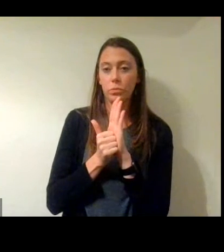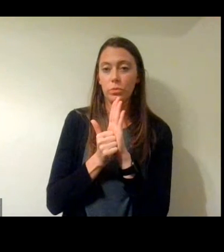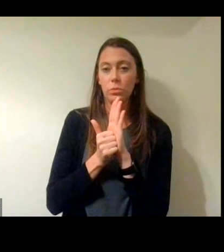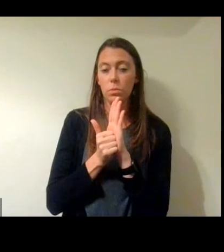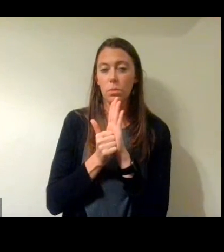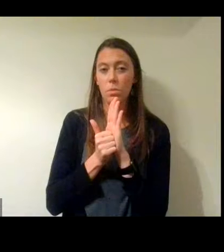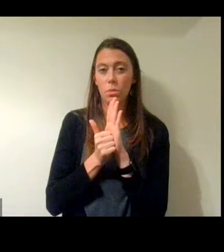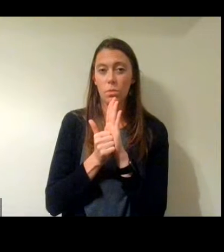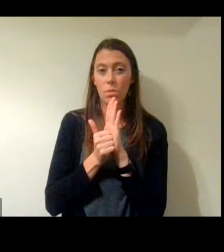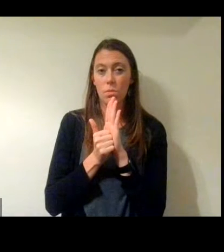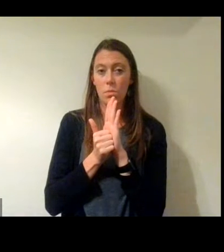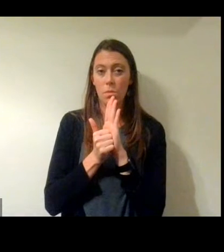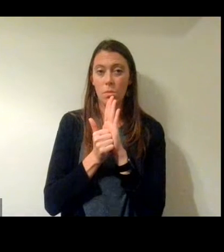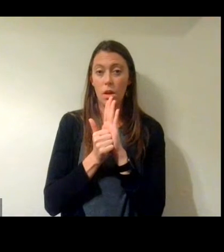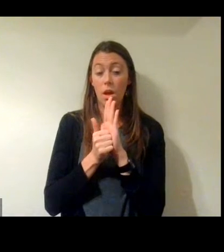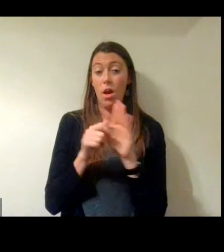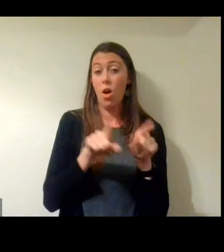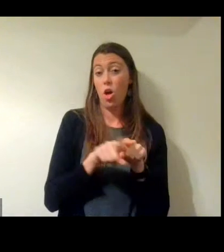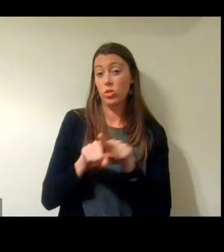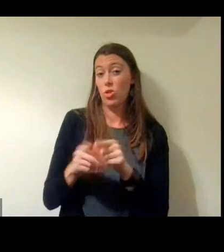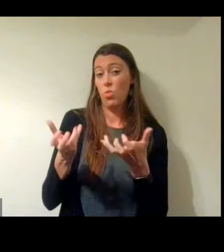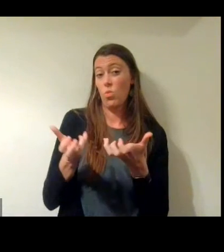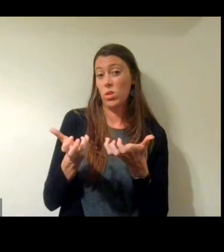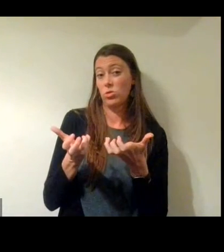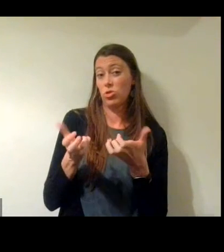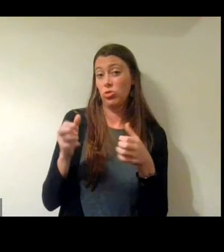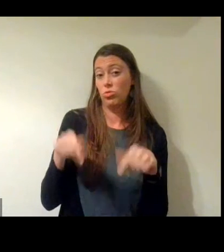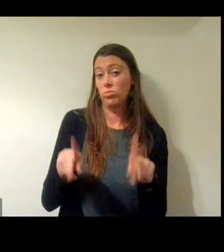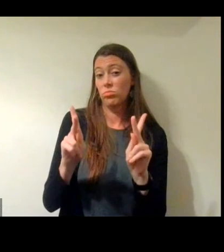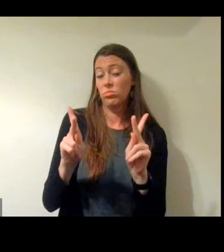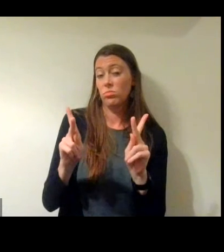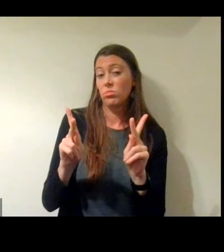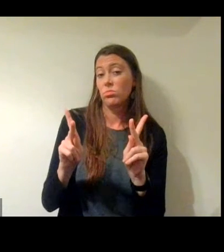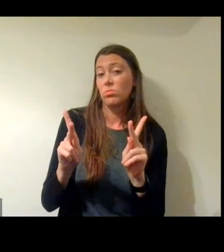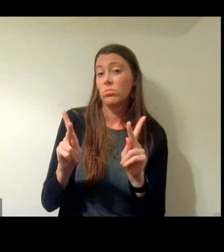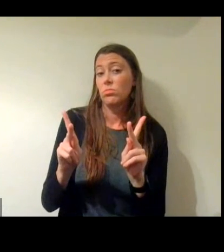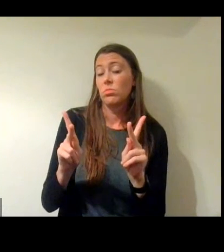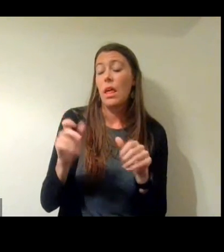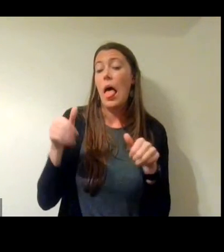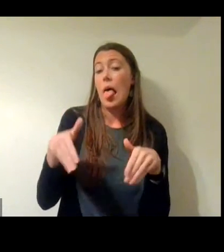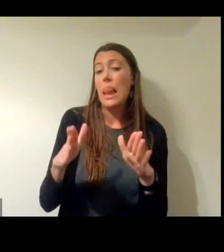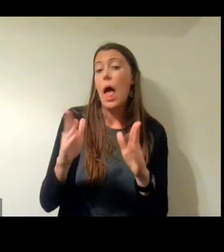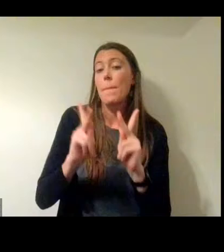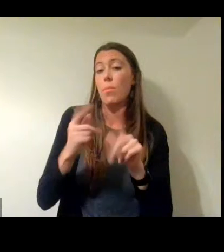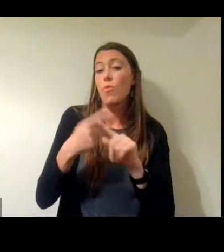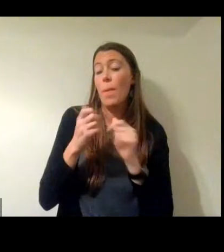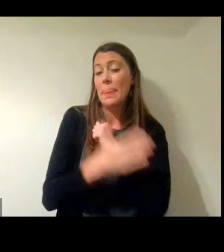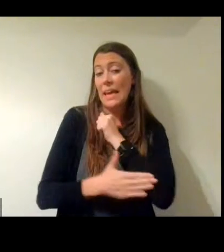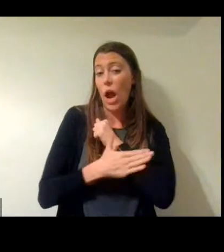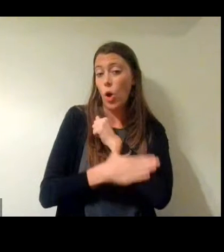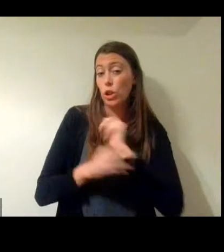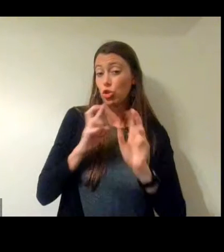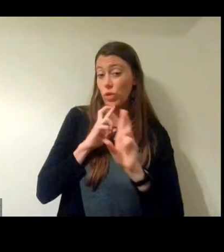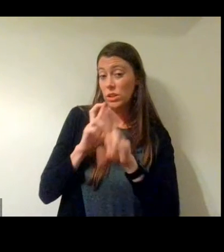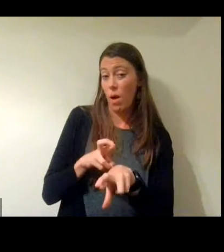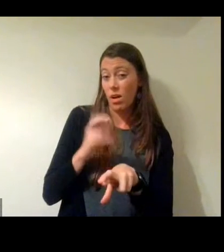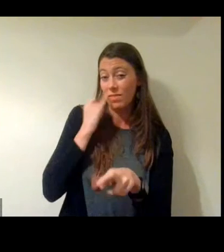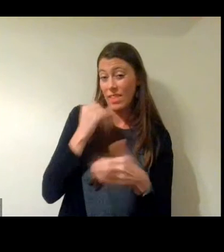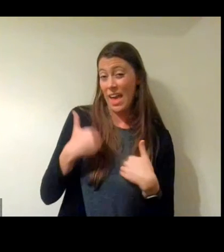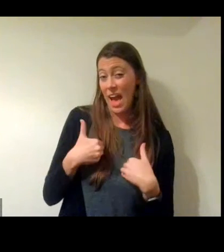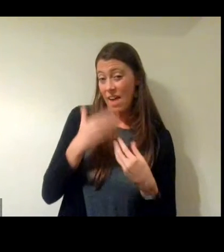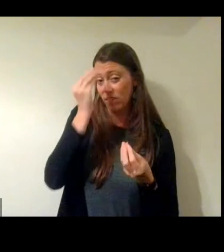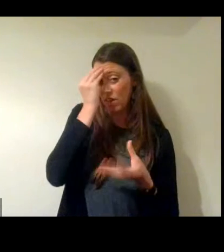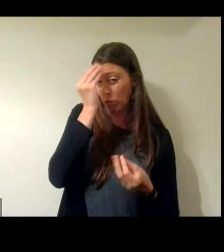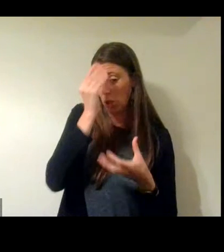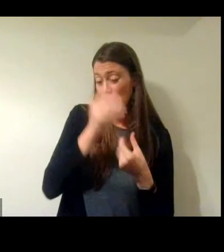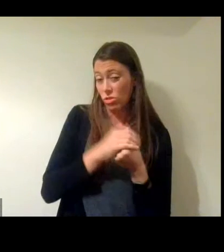give anyone from the county a chance to respond if they feel they have maybe a quick and brief response